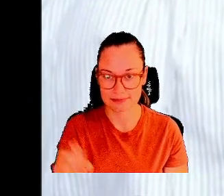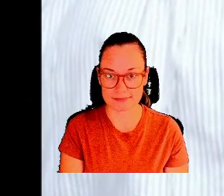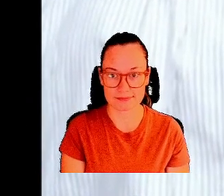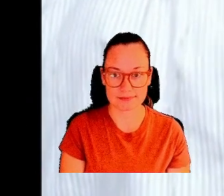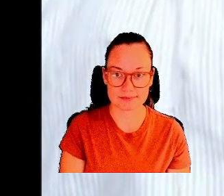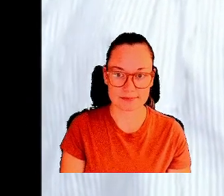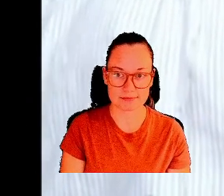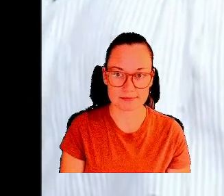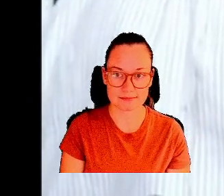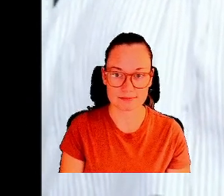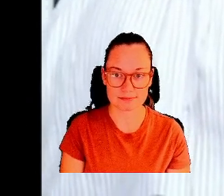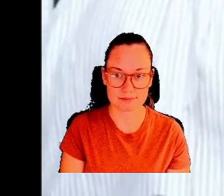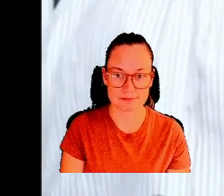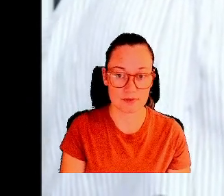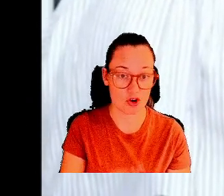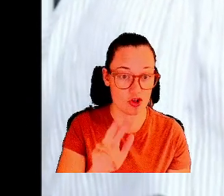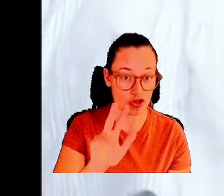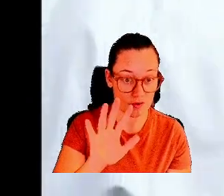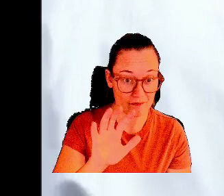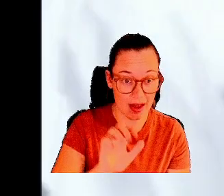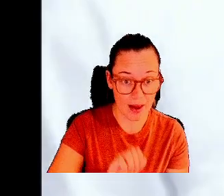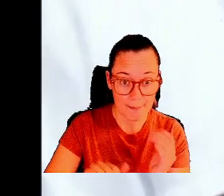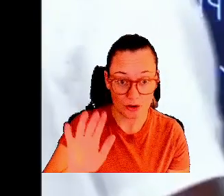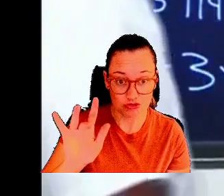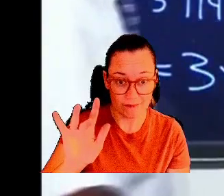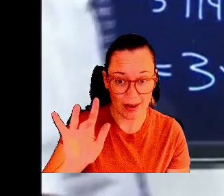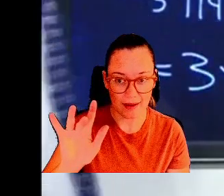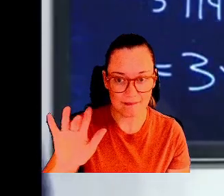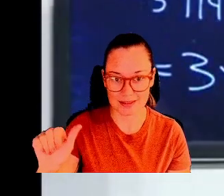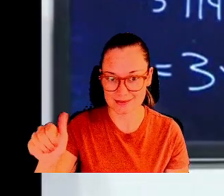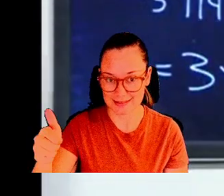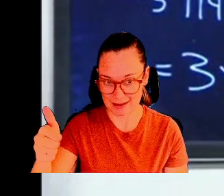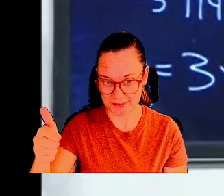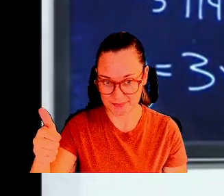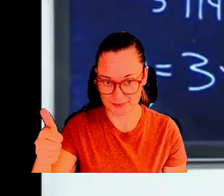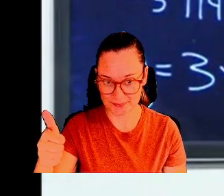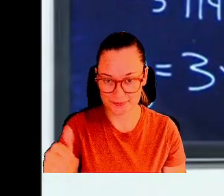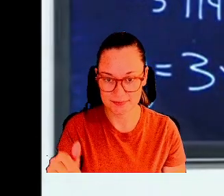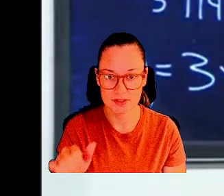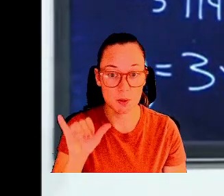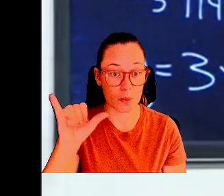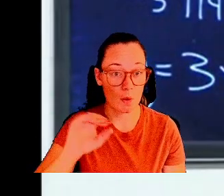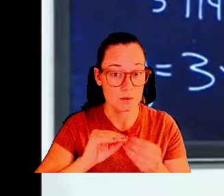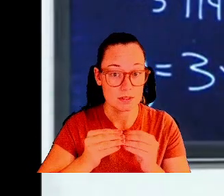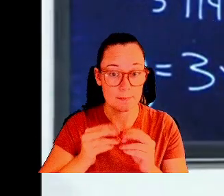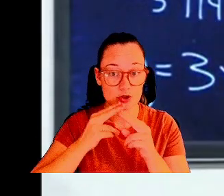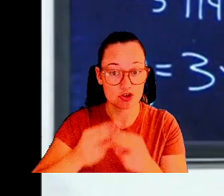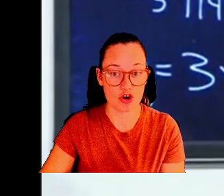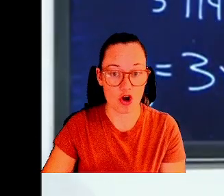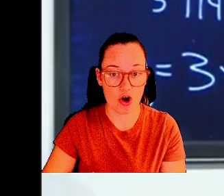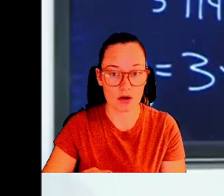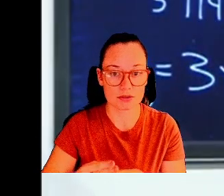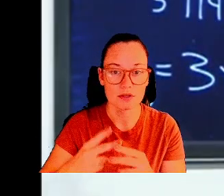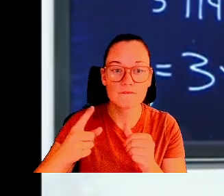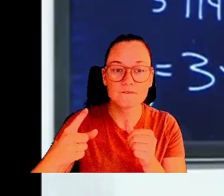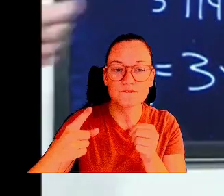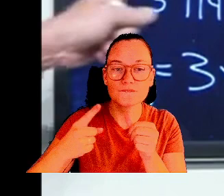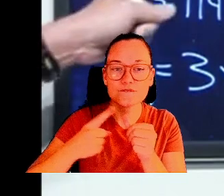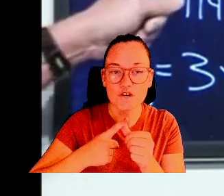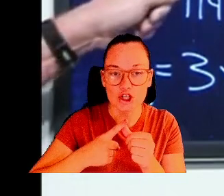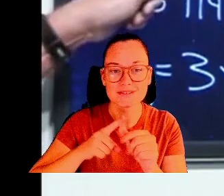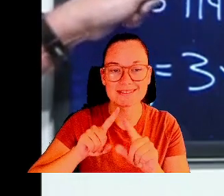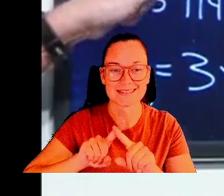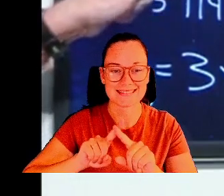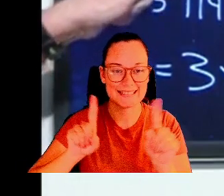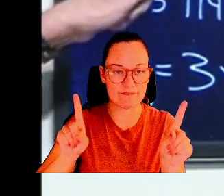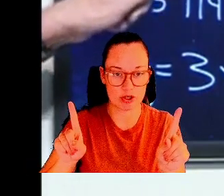take 35 minus 25, and that gives me 10. Those numbers are called the first differences. And